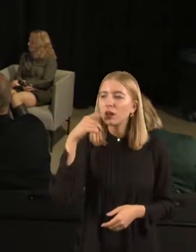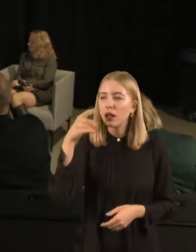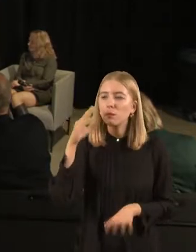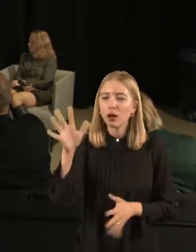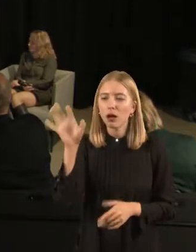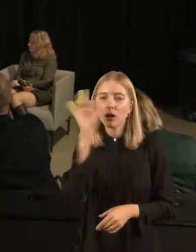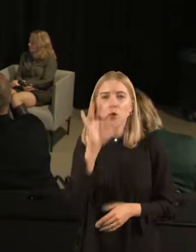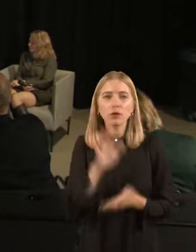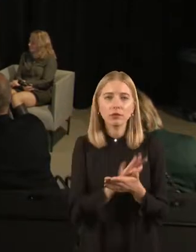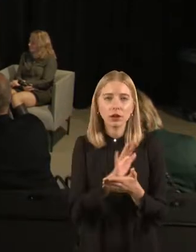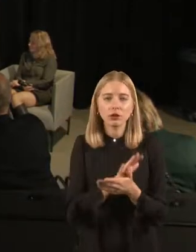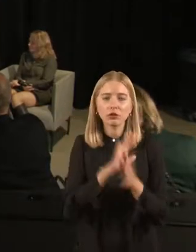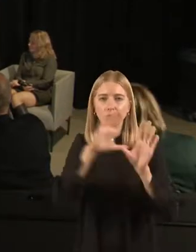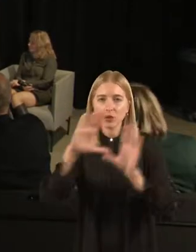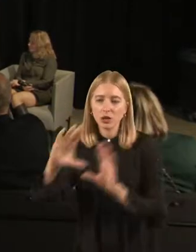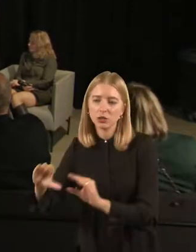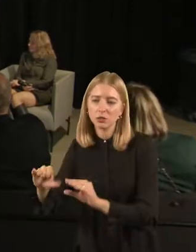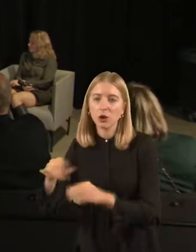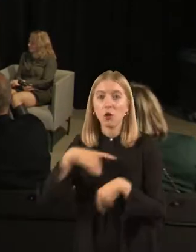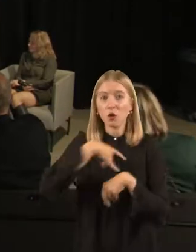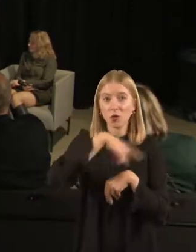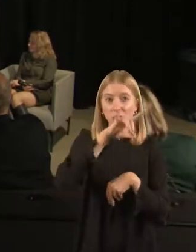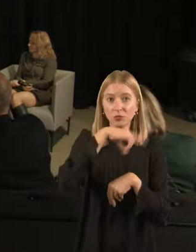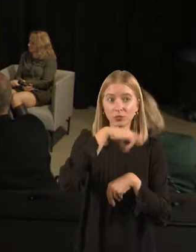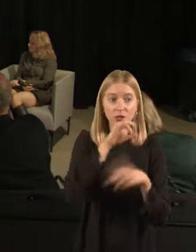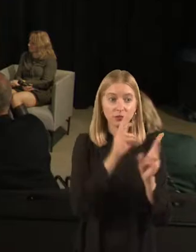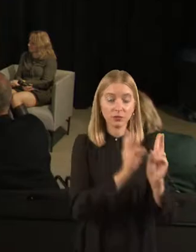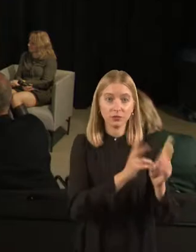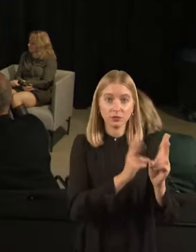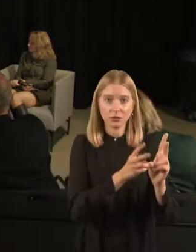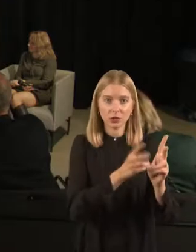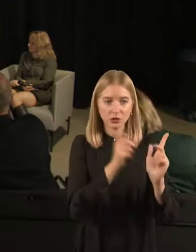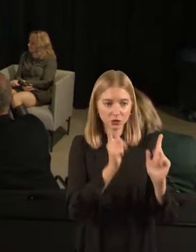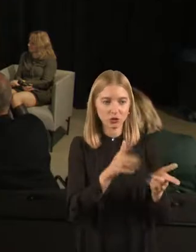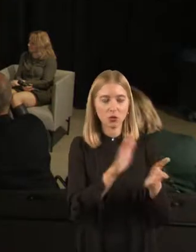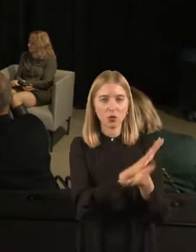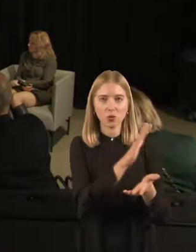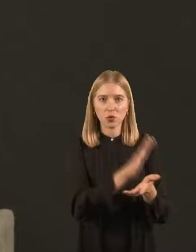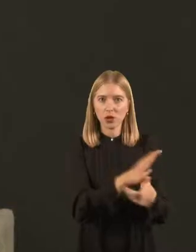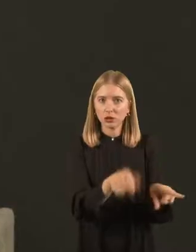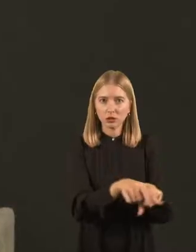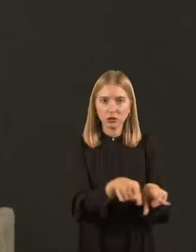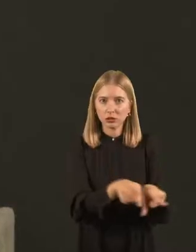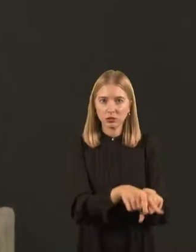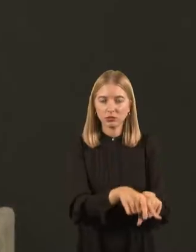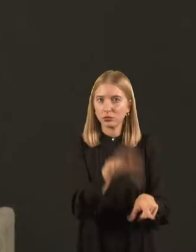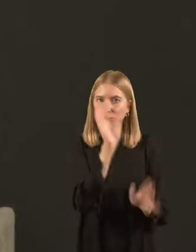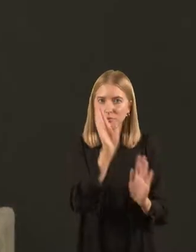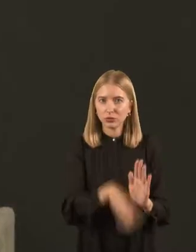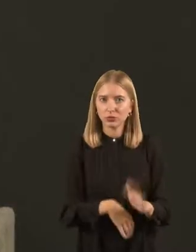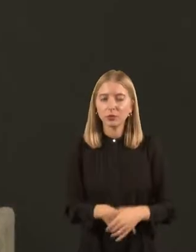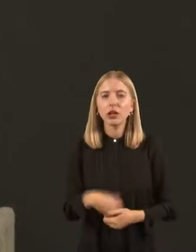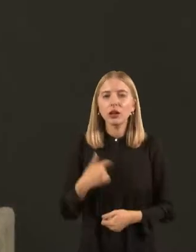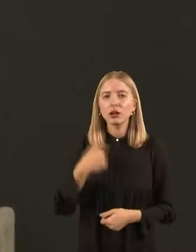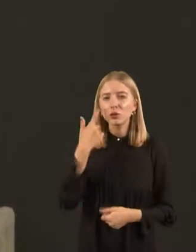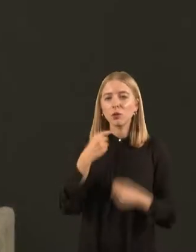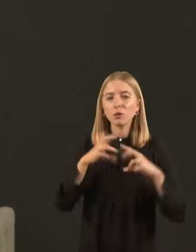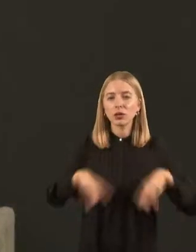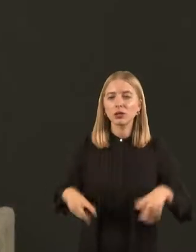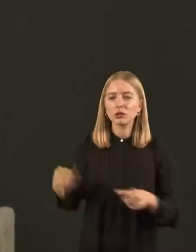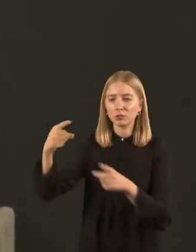solutions. Well, I understood that Mr. Pranckietis was referring to reducing the